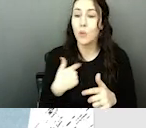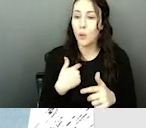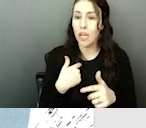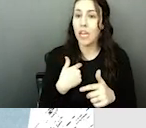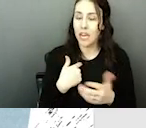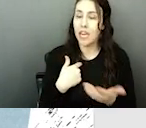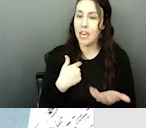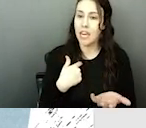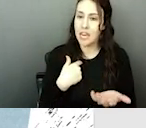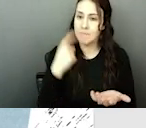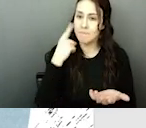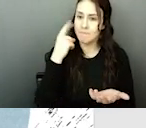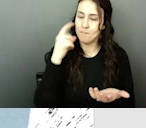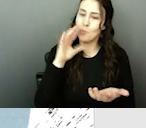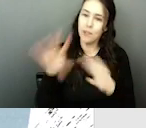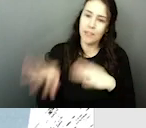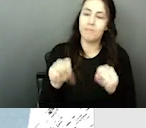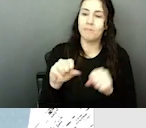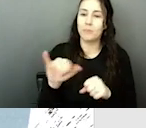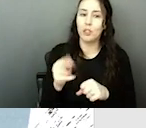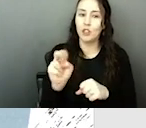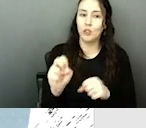the June commission meeting.